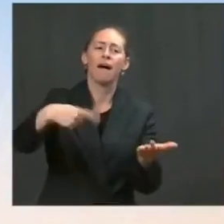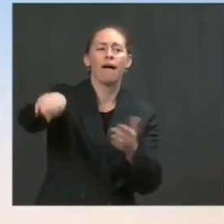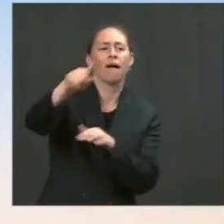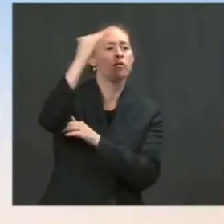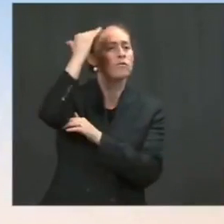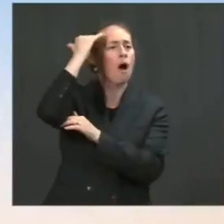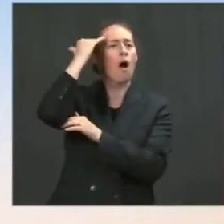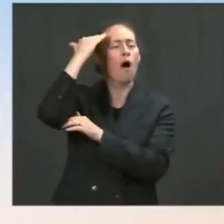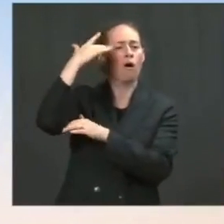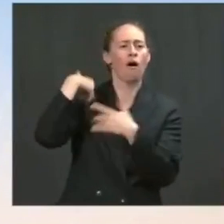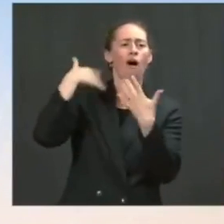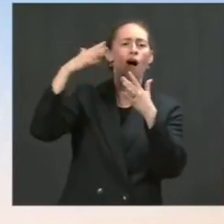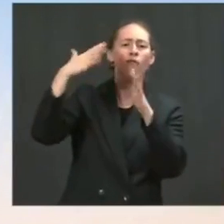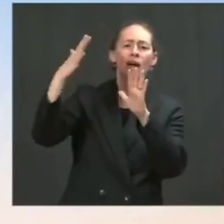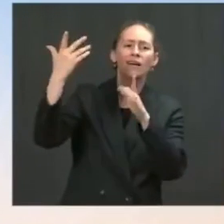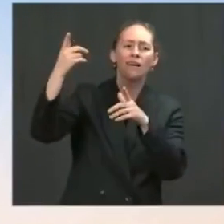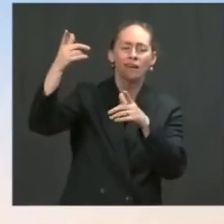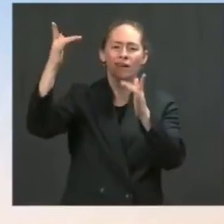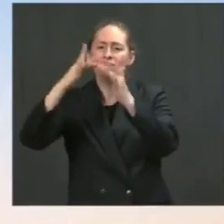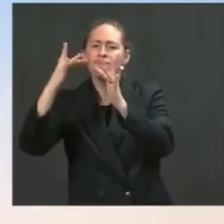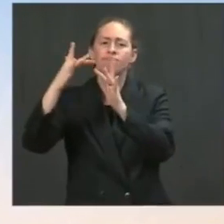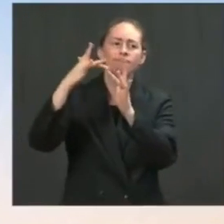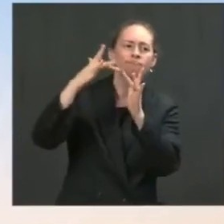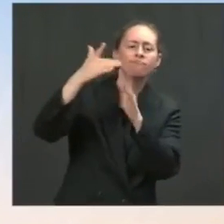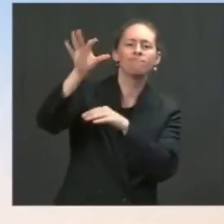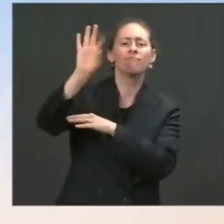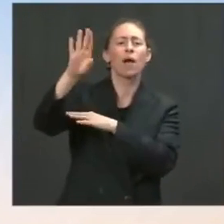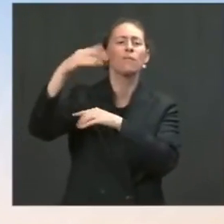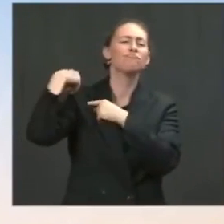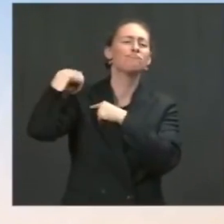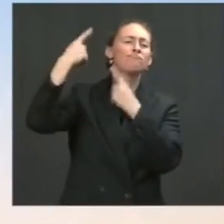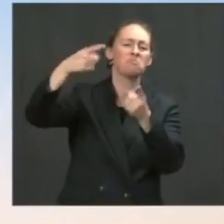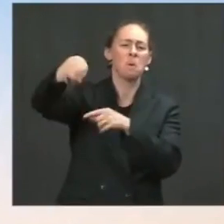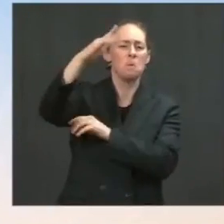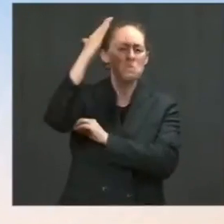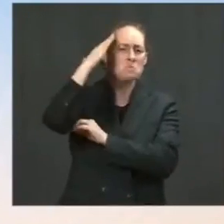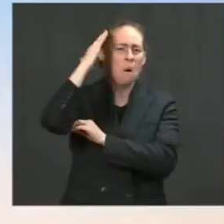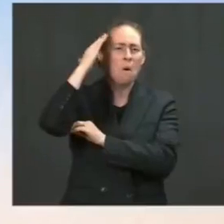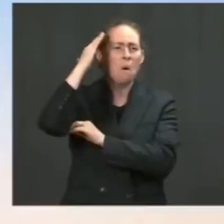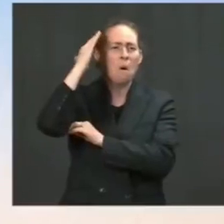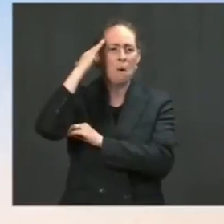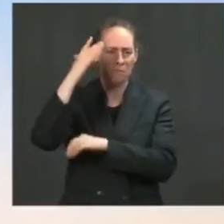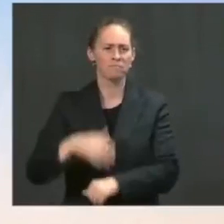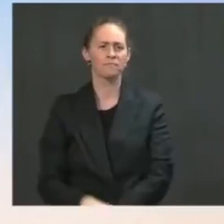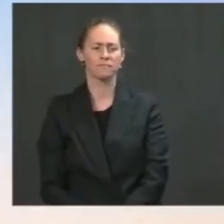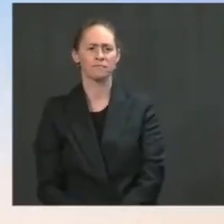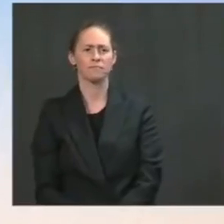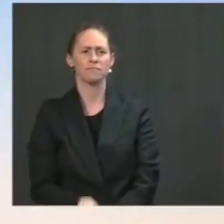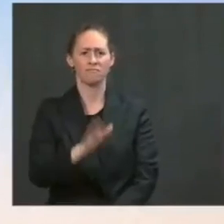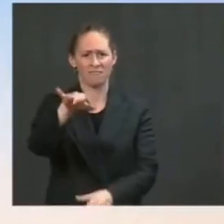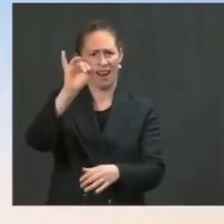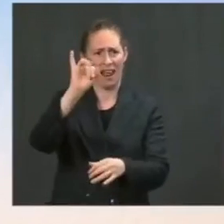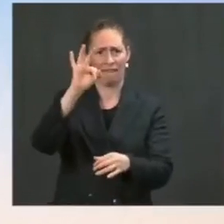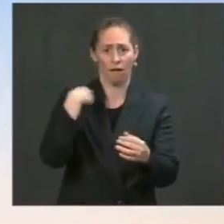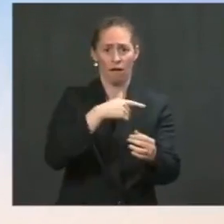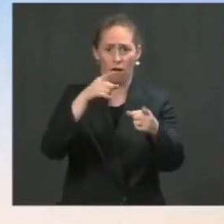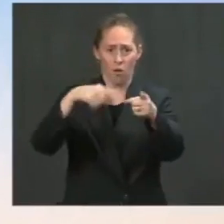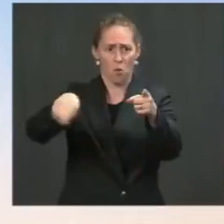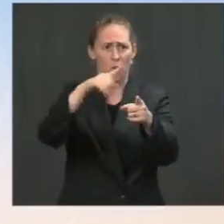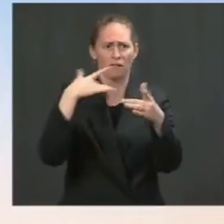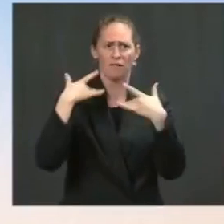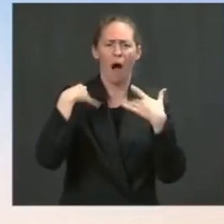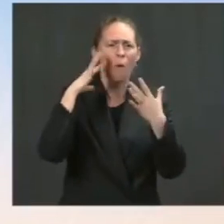regular touch with all of you and your media outlets about areas where we have concern, information that might be useful, information that may